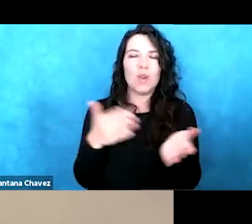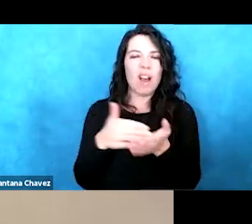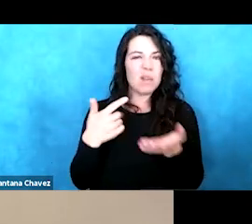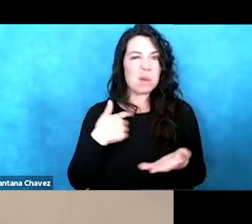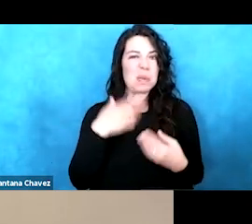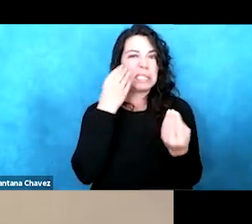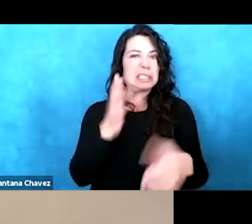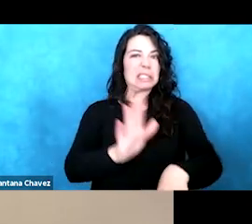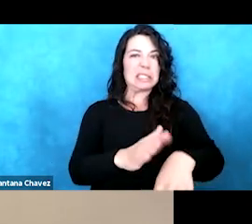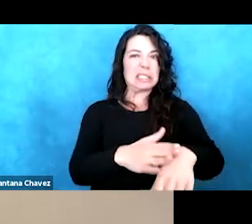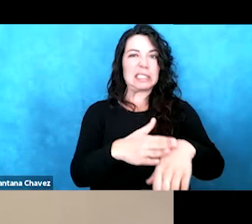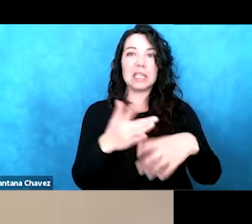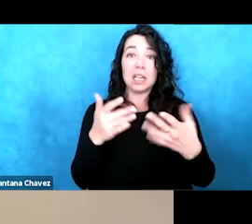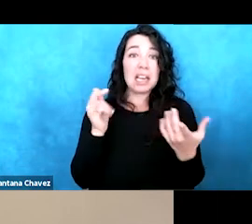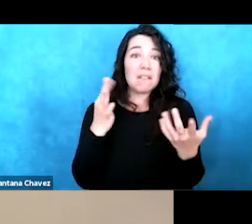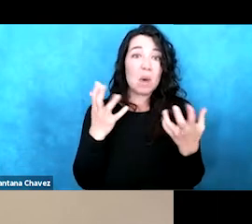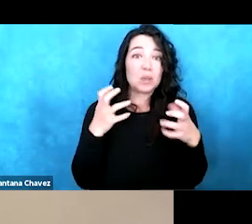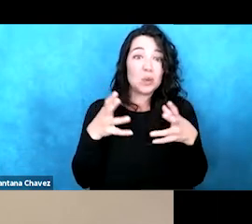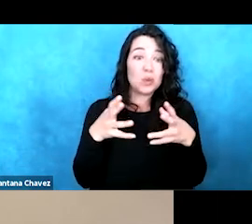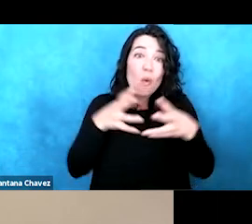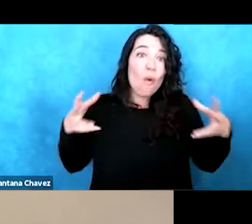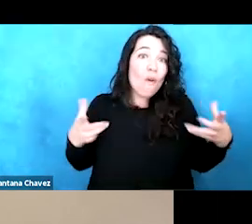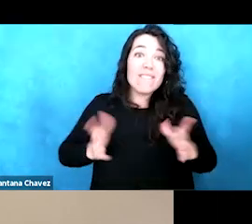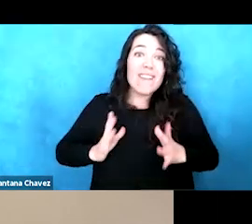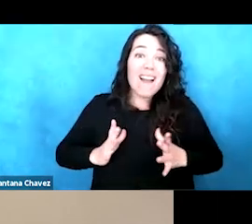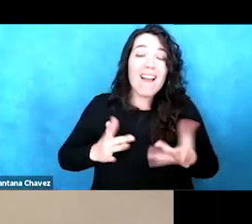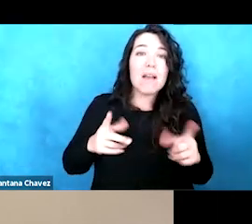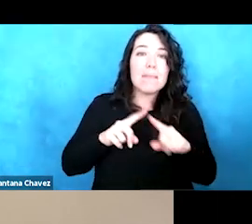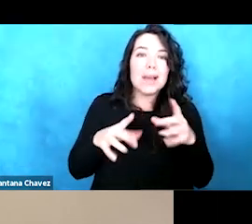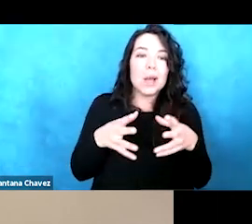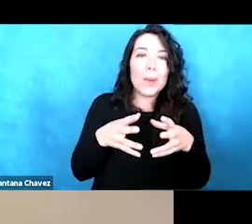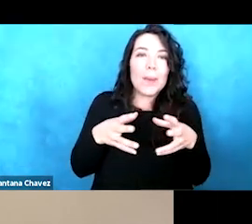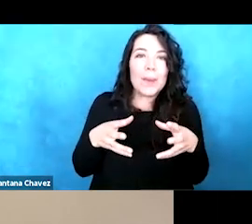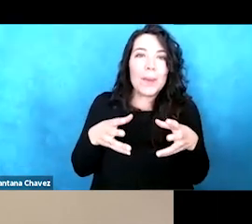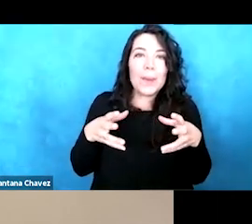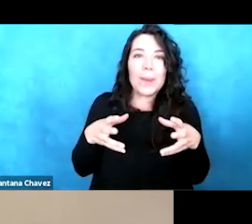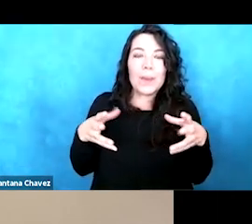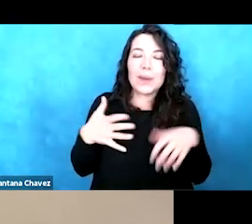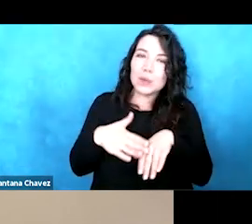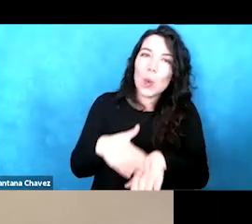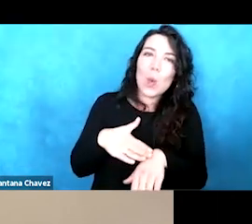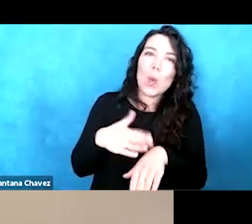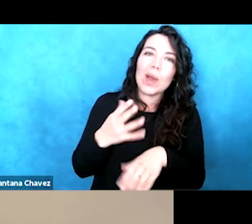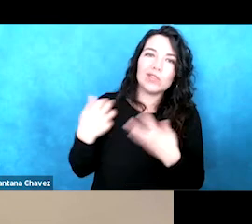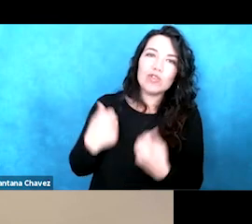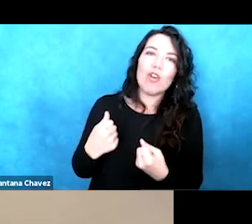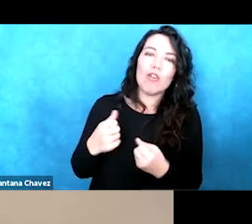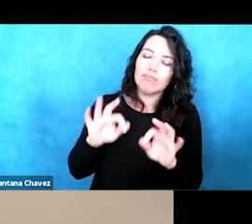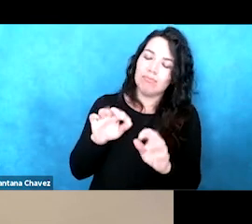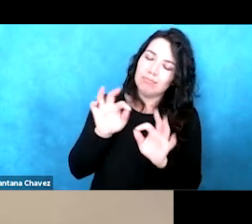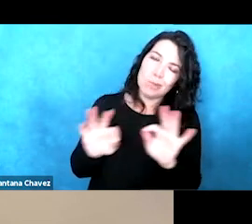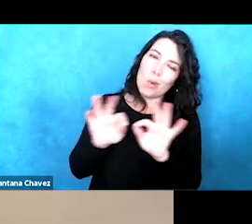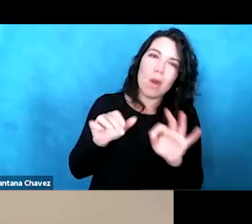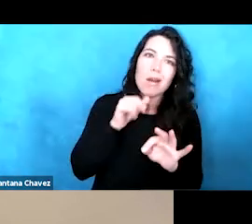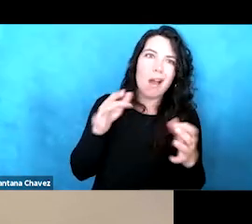grow strong. I know it's not what everyone always likes to hear, but we've definitely found especially with mental health programming, the capacity